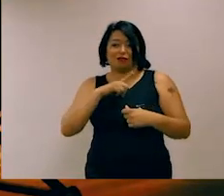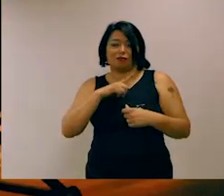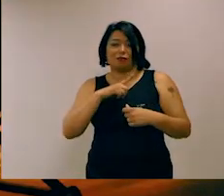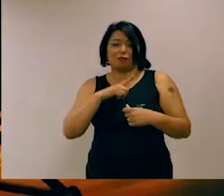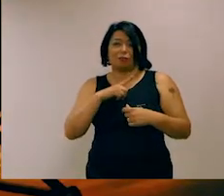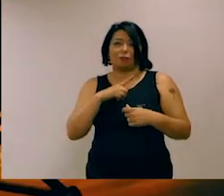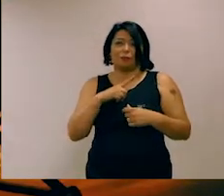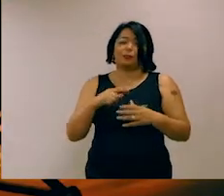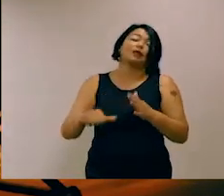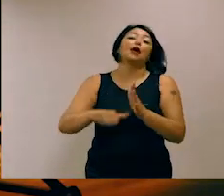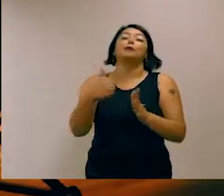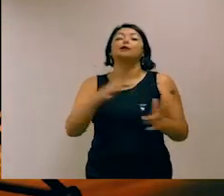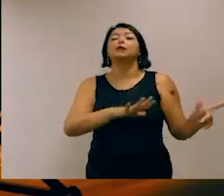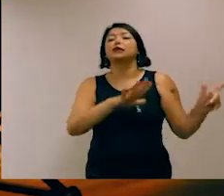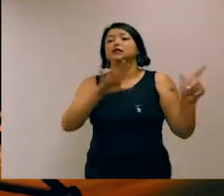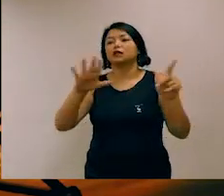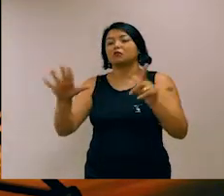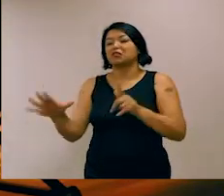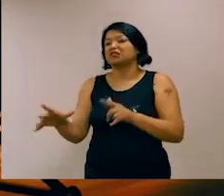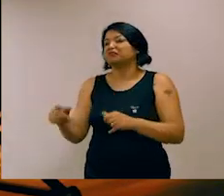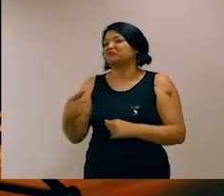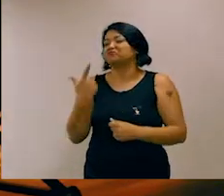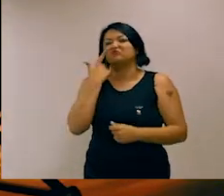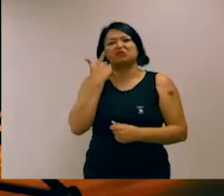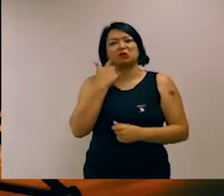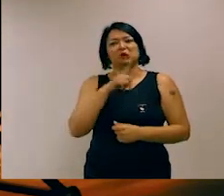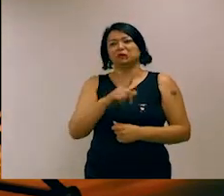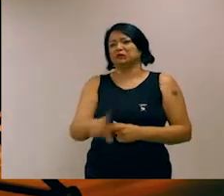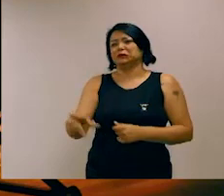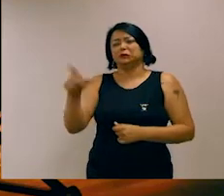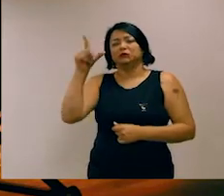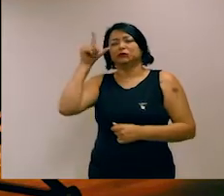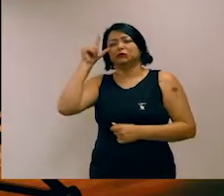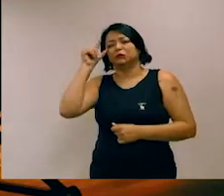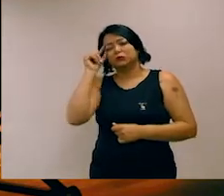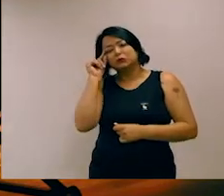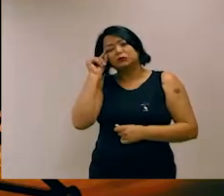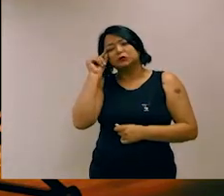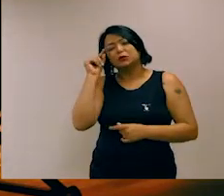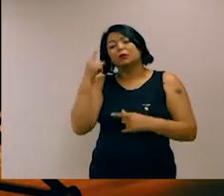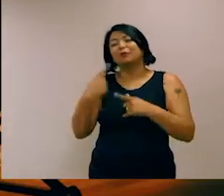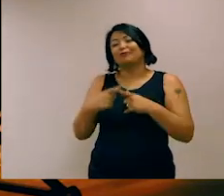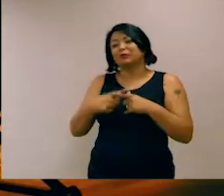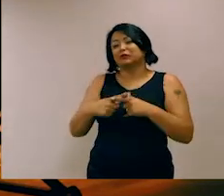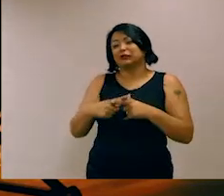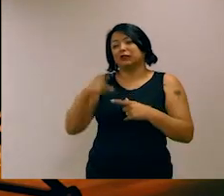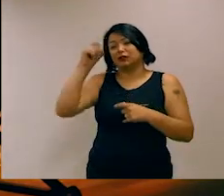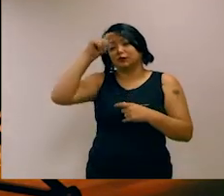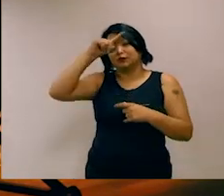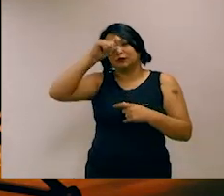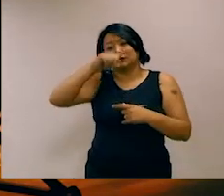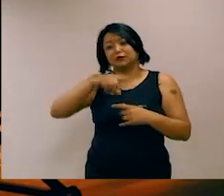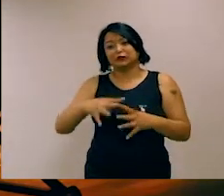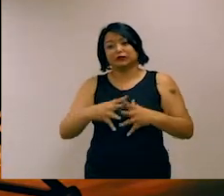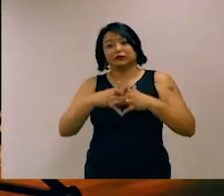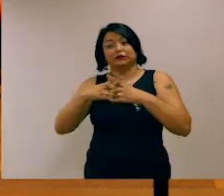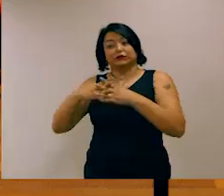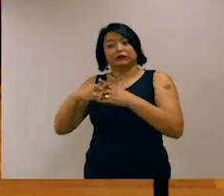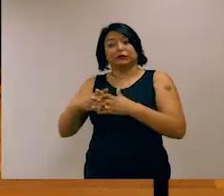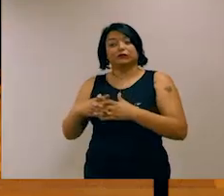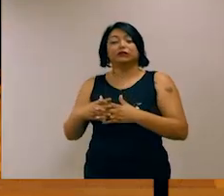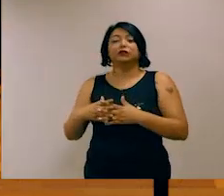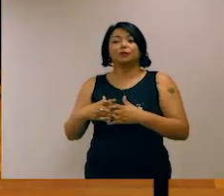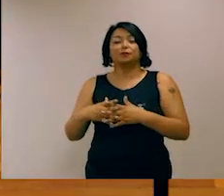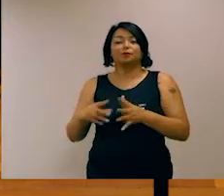us. Well, in the first week, I practically didn't sleep because this is extremely complex.